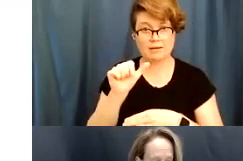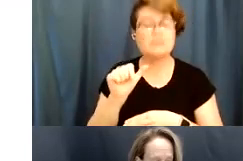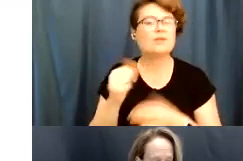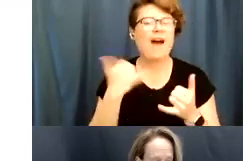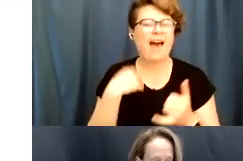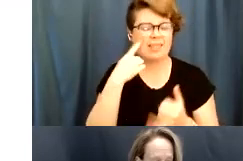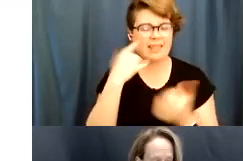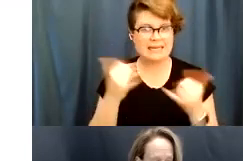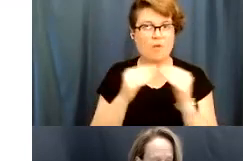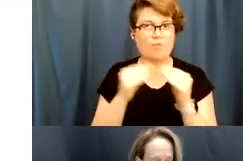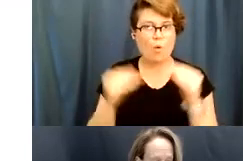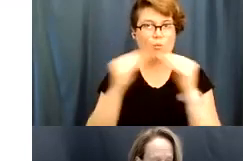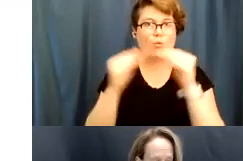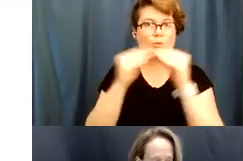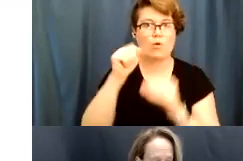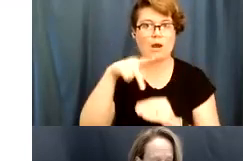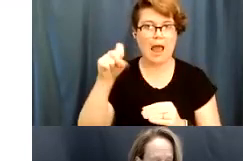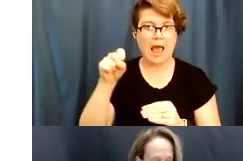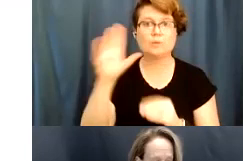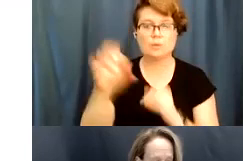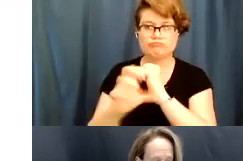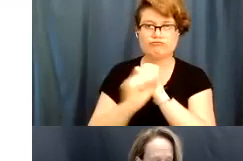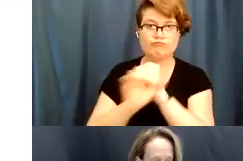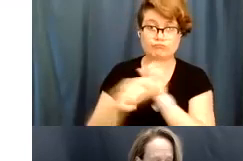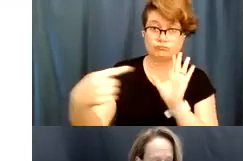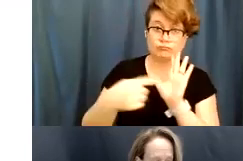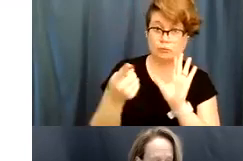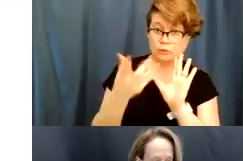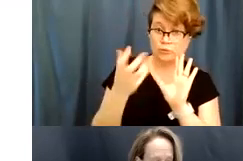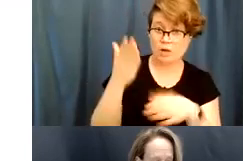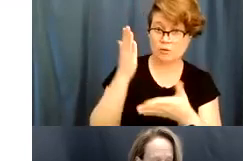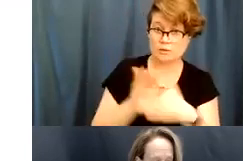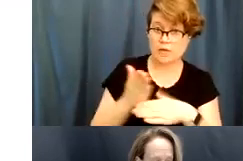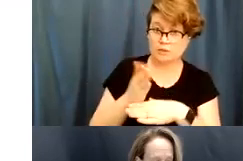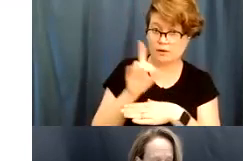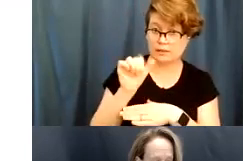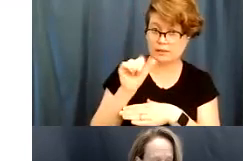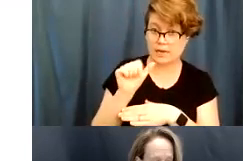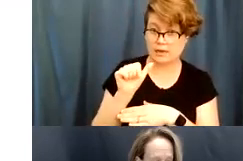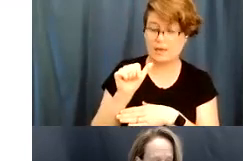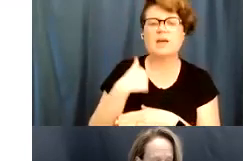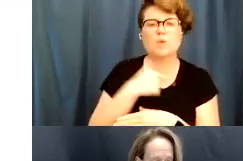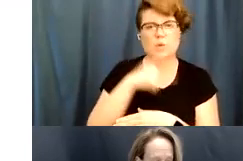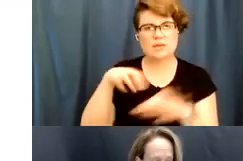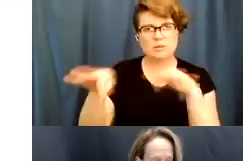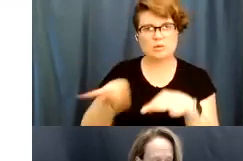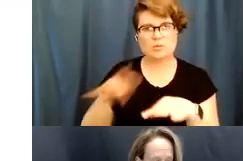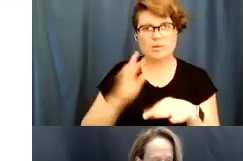this. And it's very important to discuss with survivors why it's a good idea to opt out.